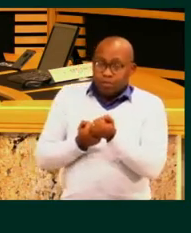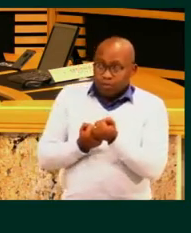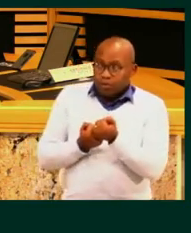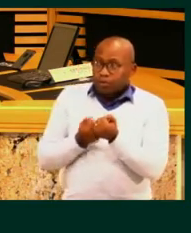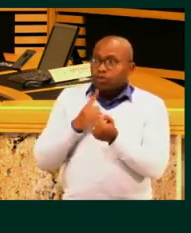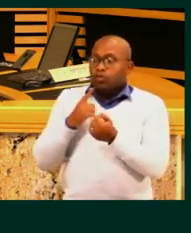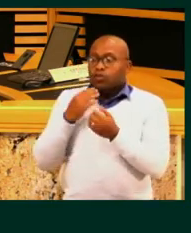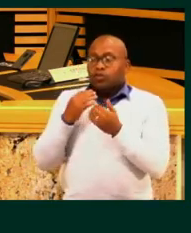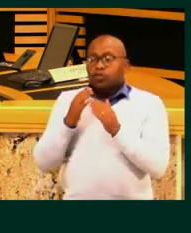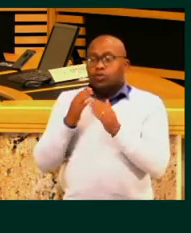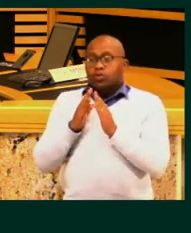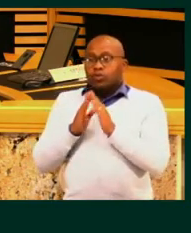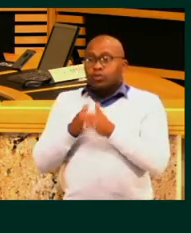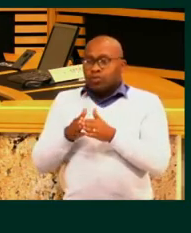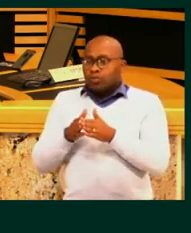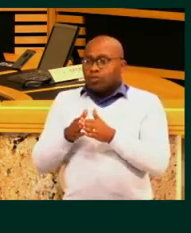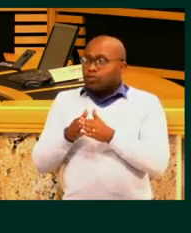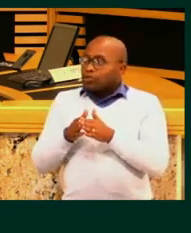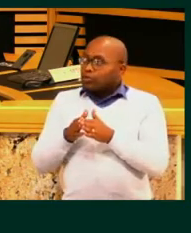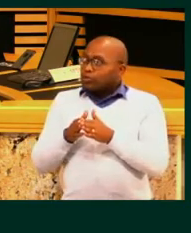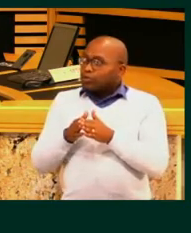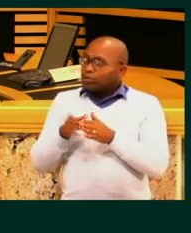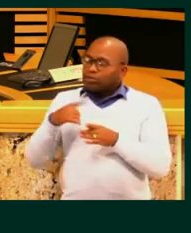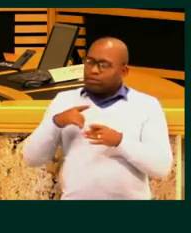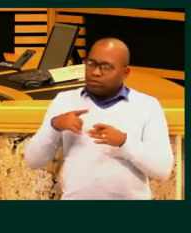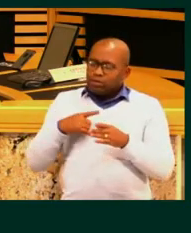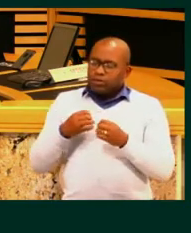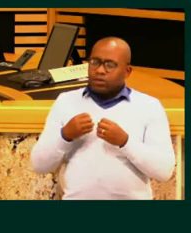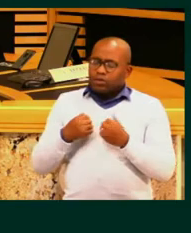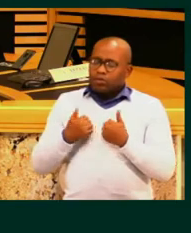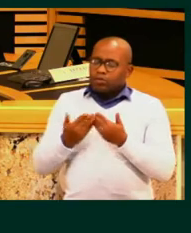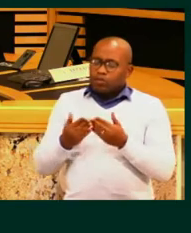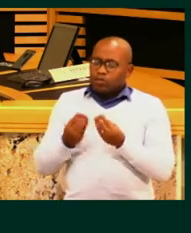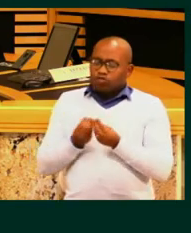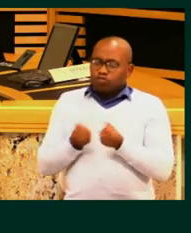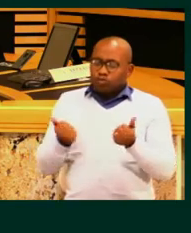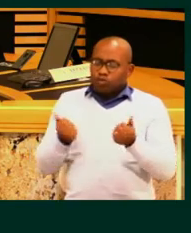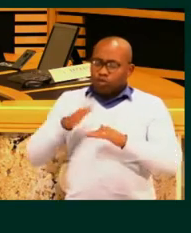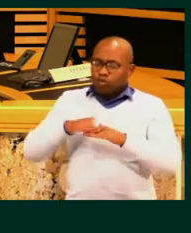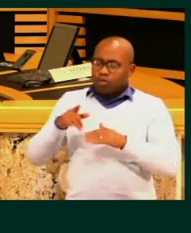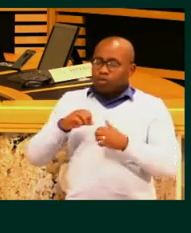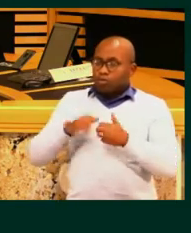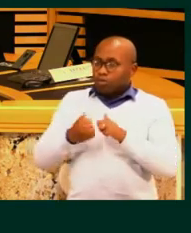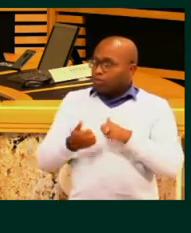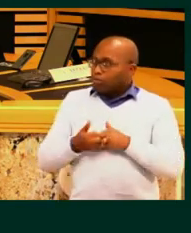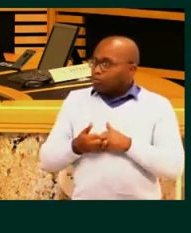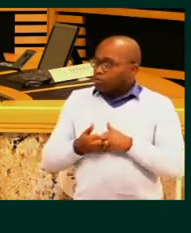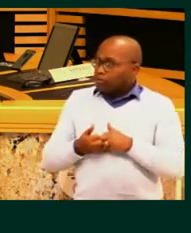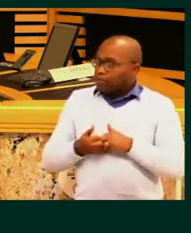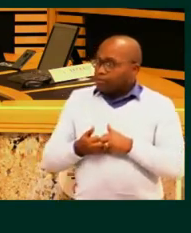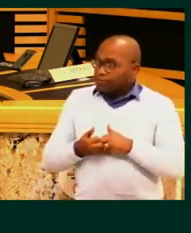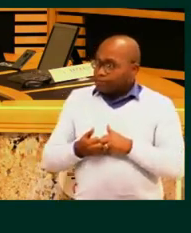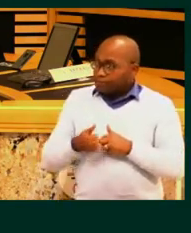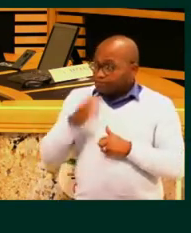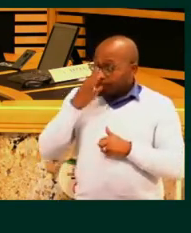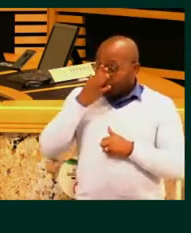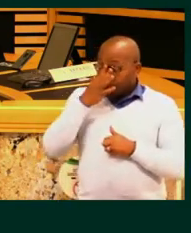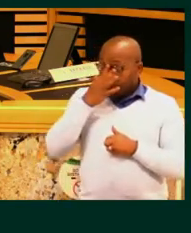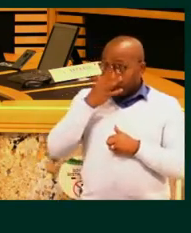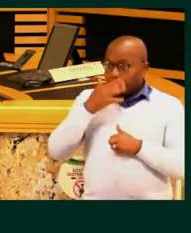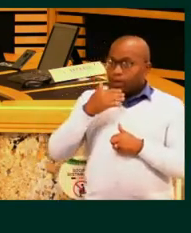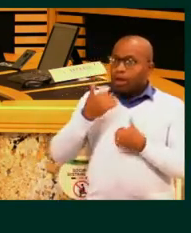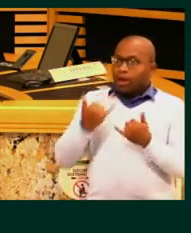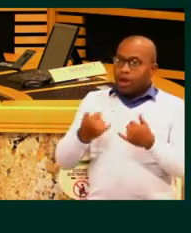resilience to Aid recovery create lasting solution to the problem of gbv I am closing I am introducing this